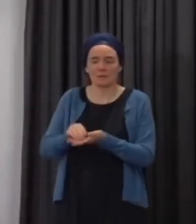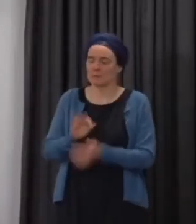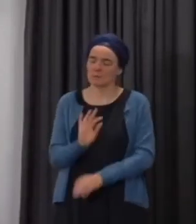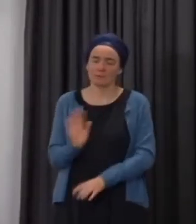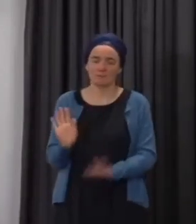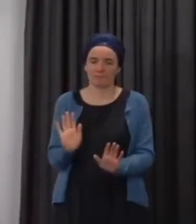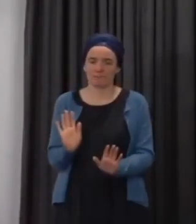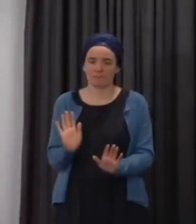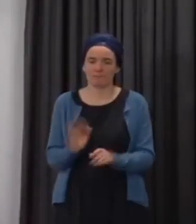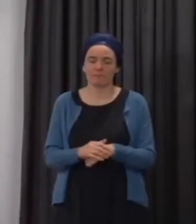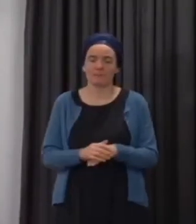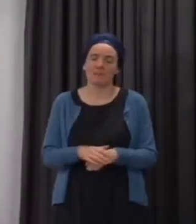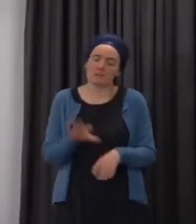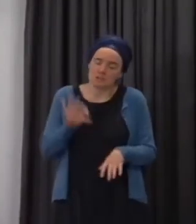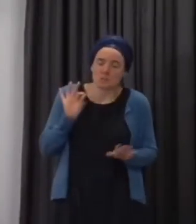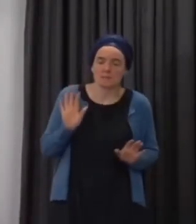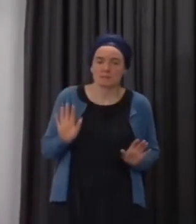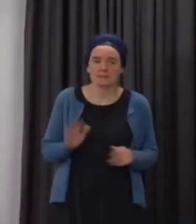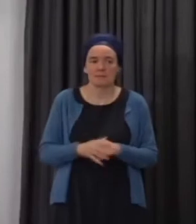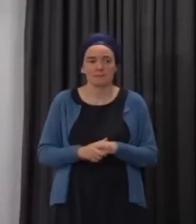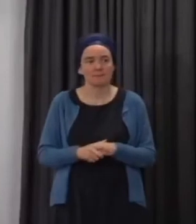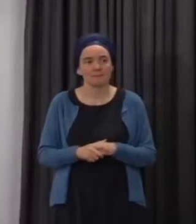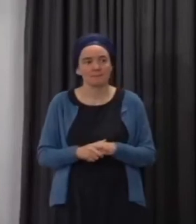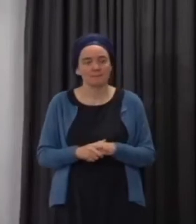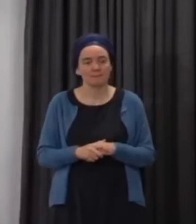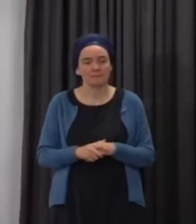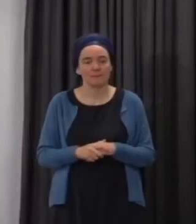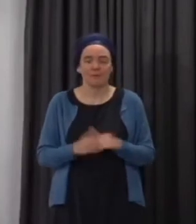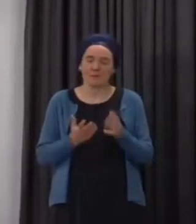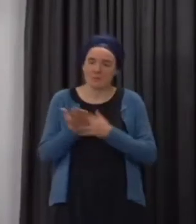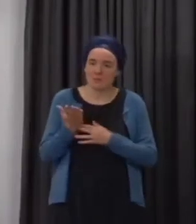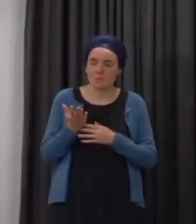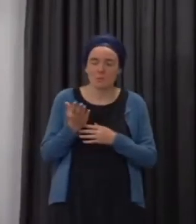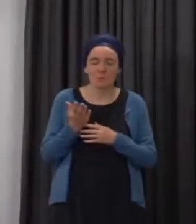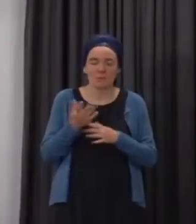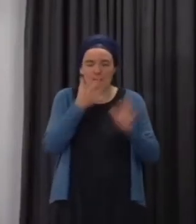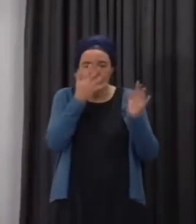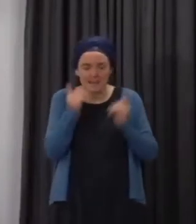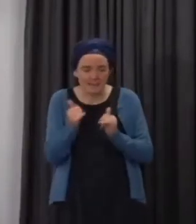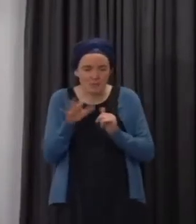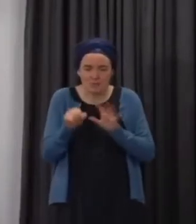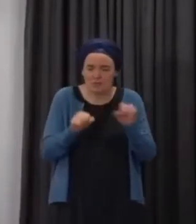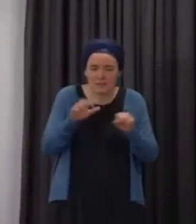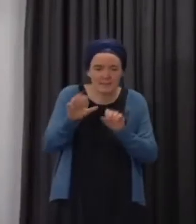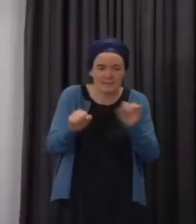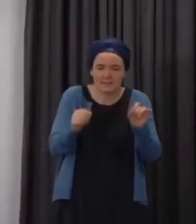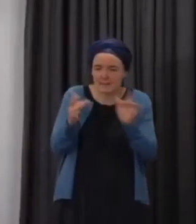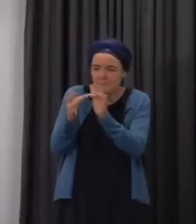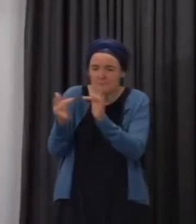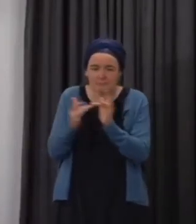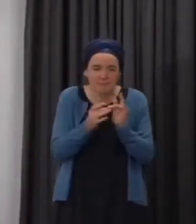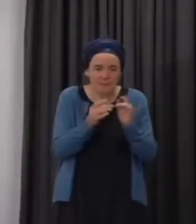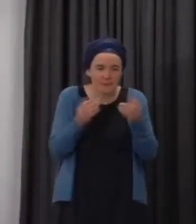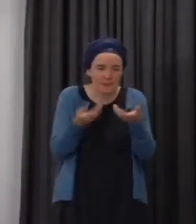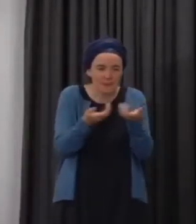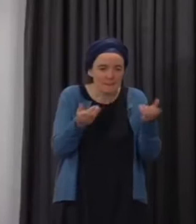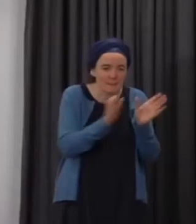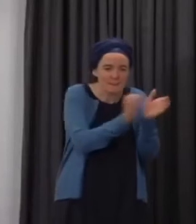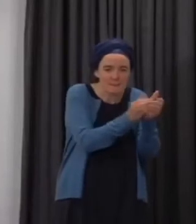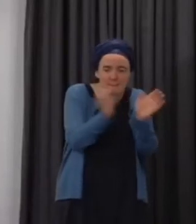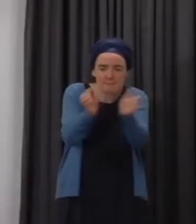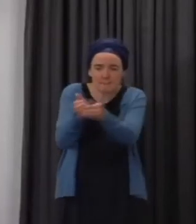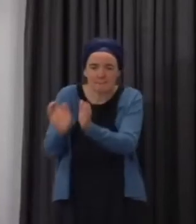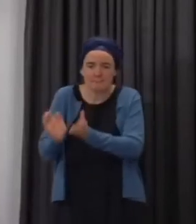as we move to test, trace, protect, as we hope to be able to further remove some of the lockdown measures in that deliberate and